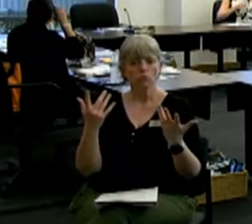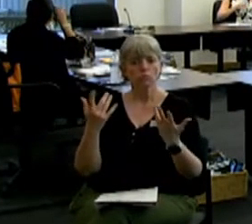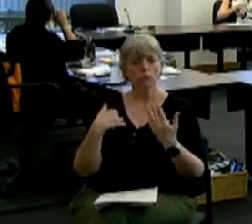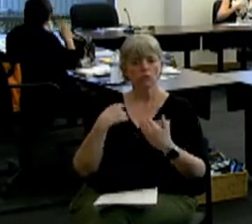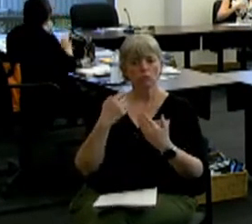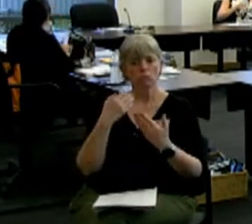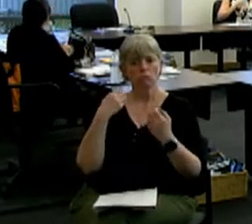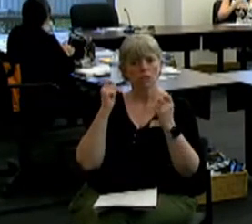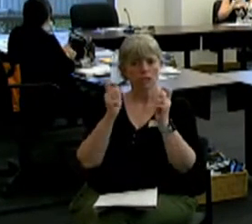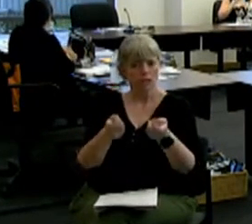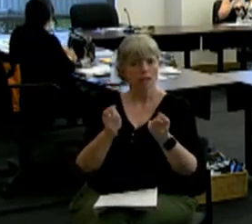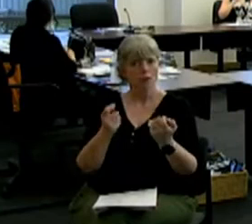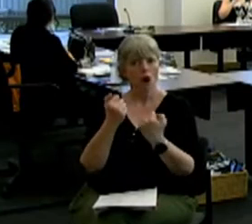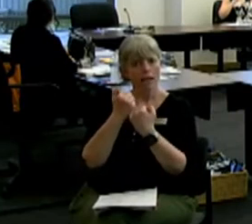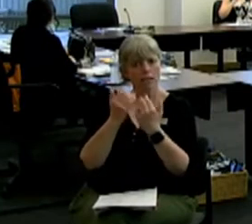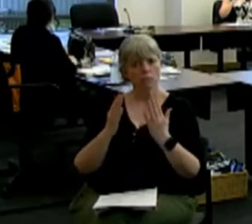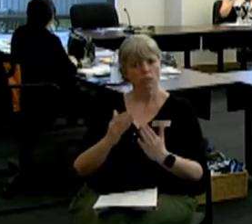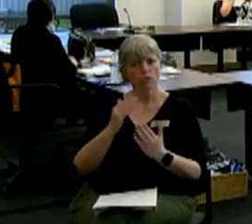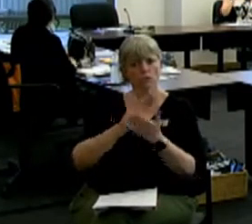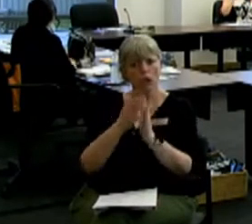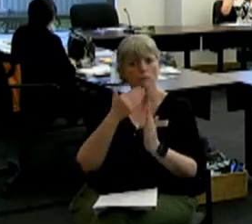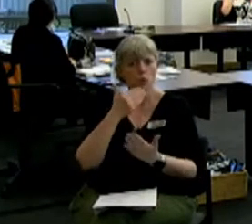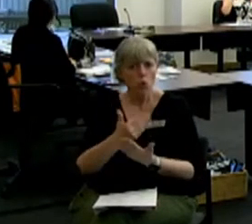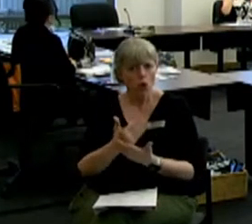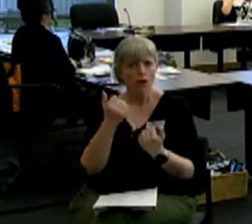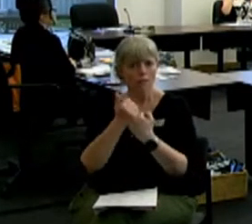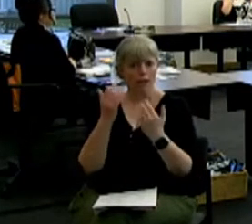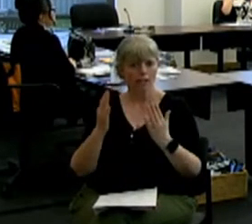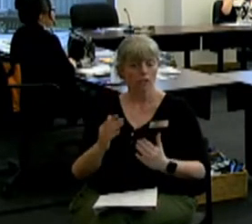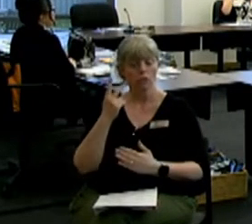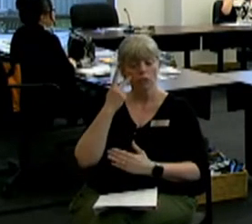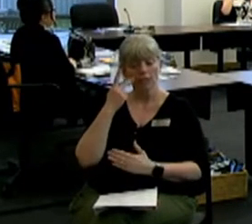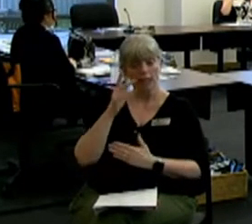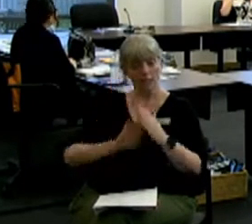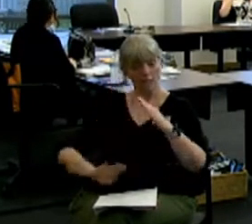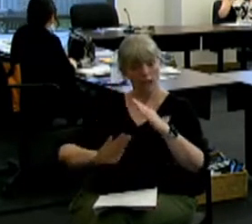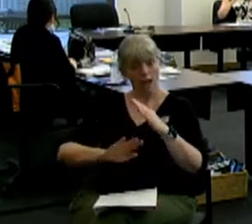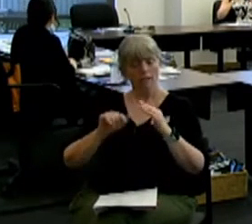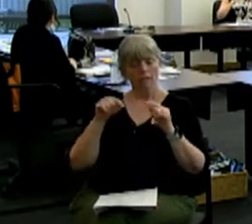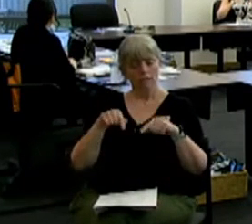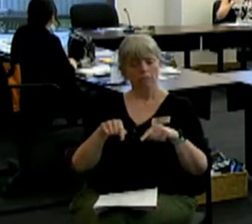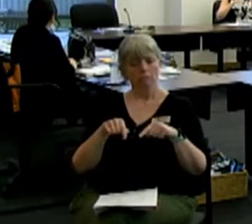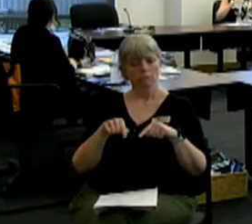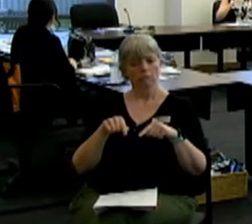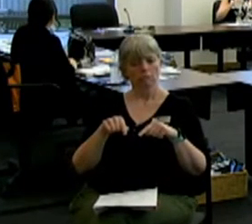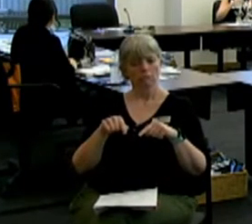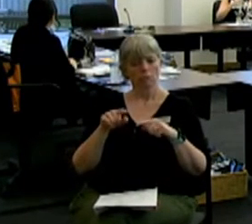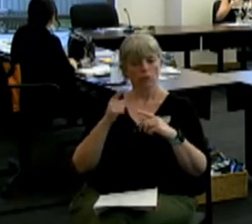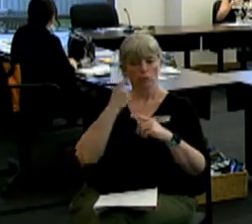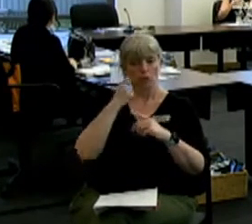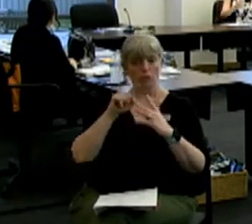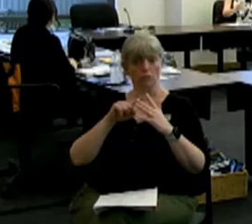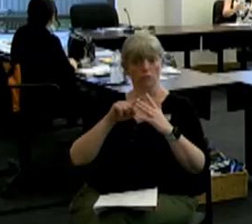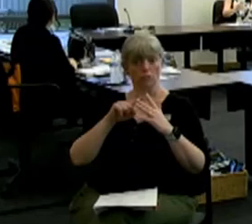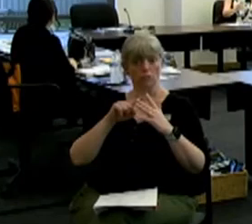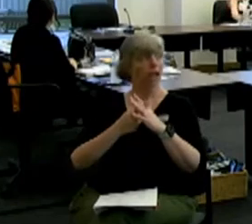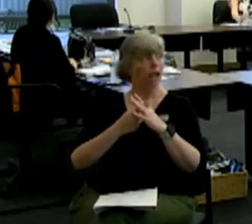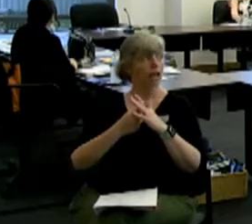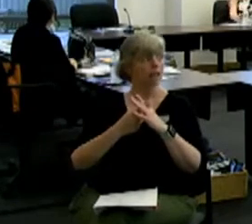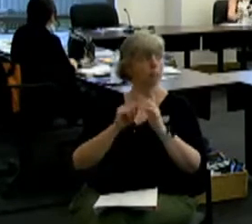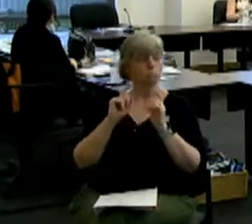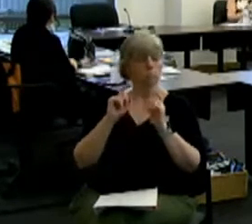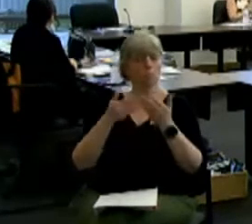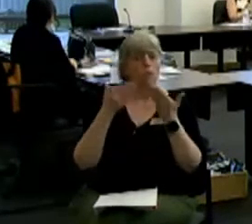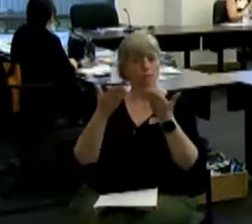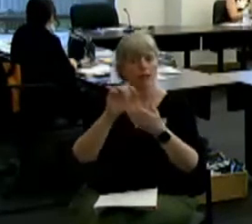our ambassadors to be good ambassadors? Well, as you'll see at the bottom, we have just again, high level, we do provide other